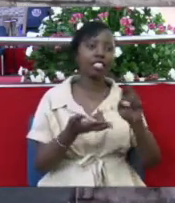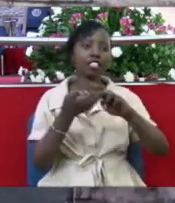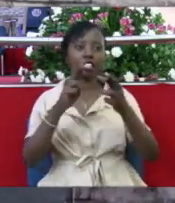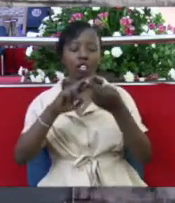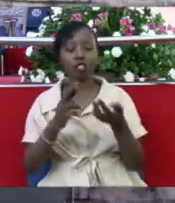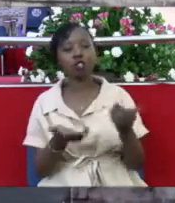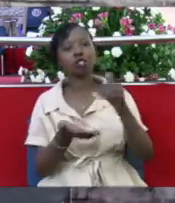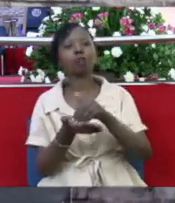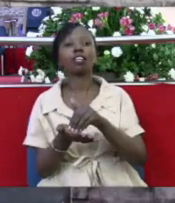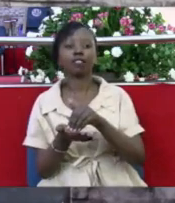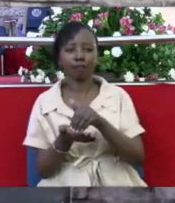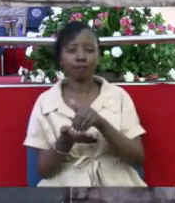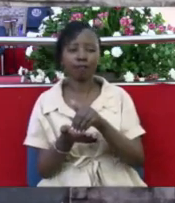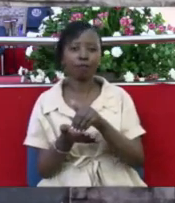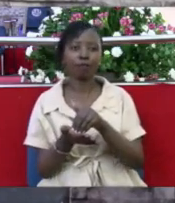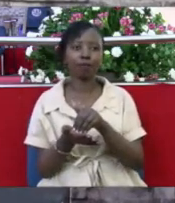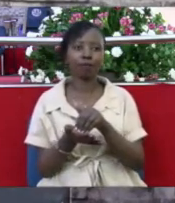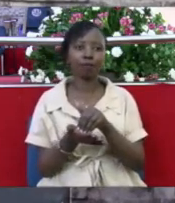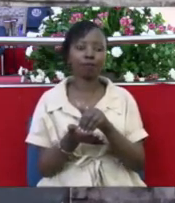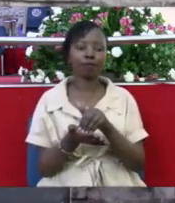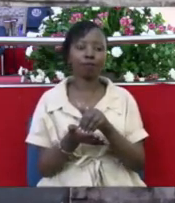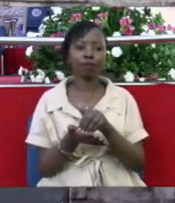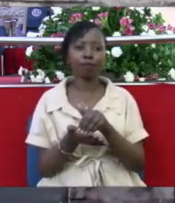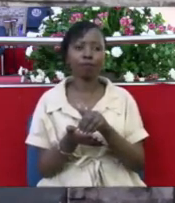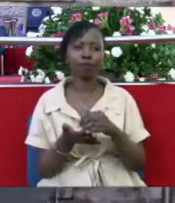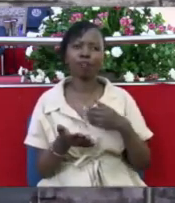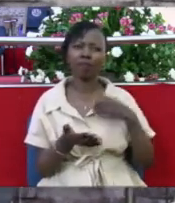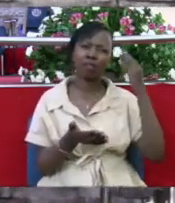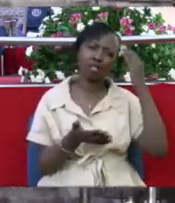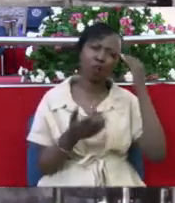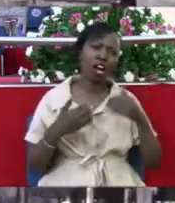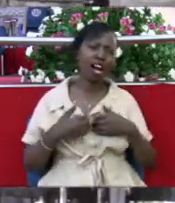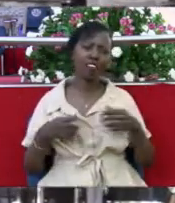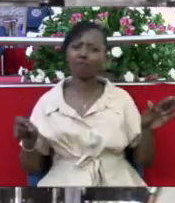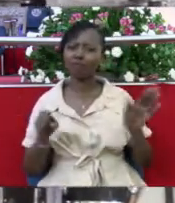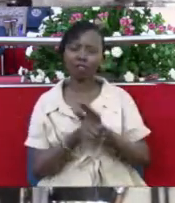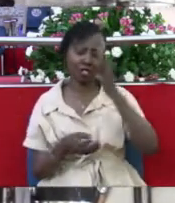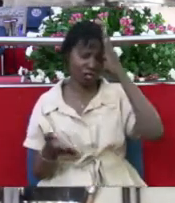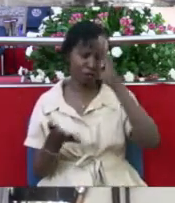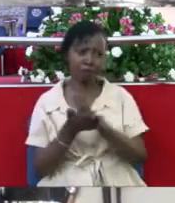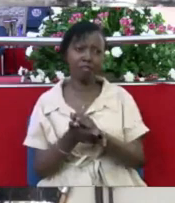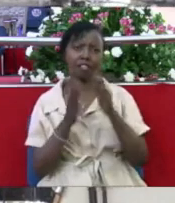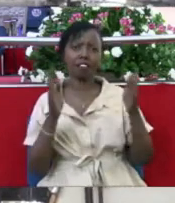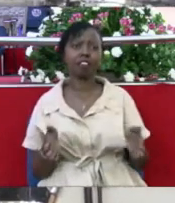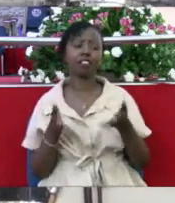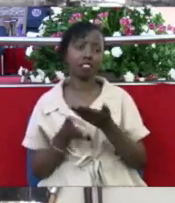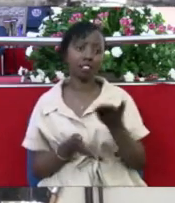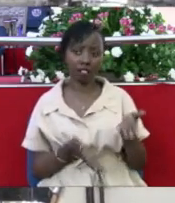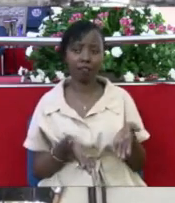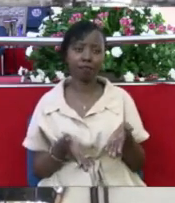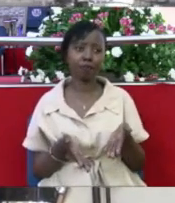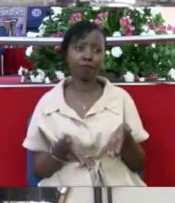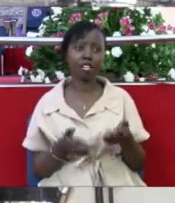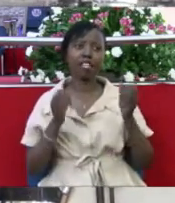ya kuanza tena uhusiano. I know there are many believers in this house. Najua kuna waumini wengi katika nyumba hii. And